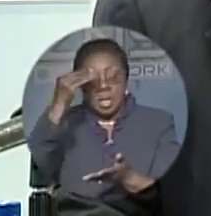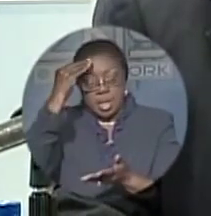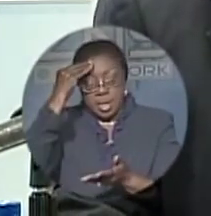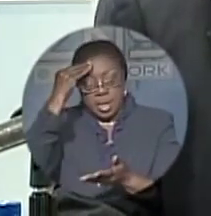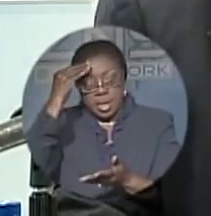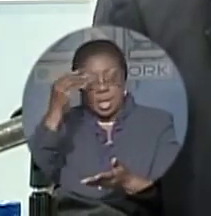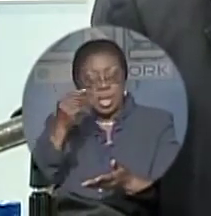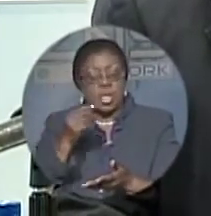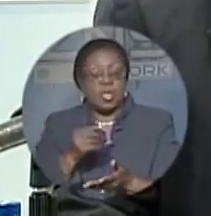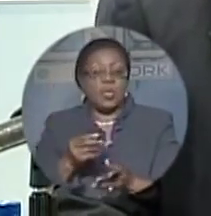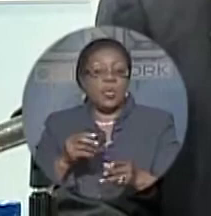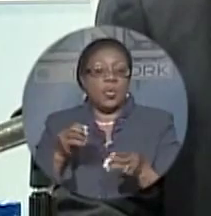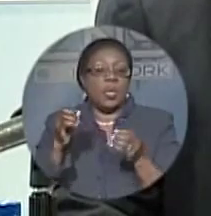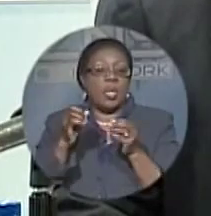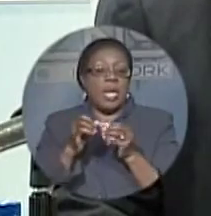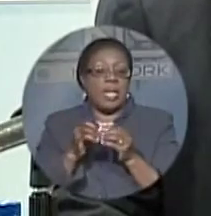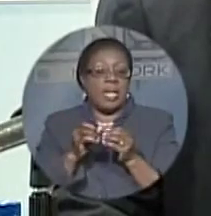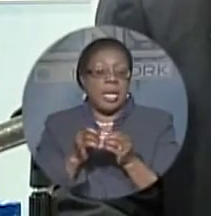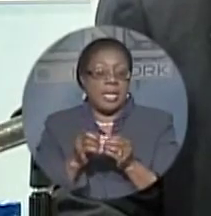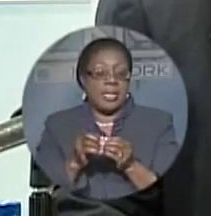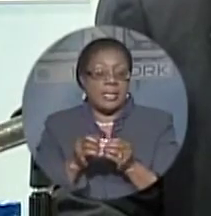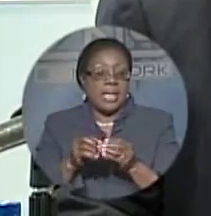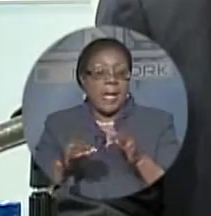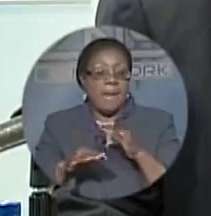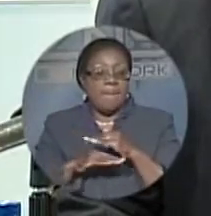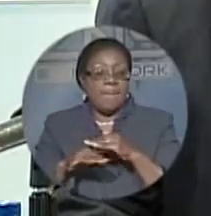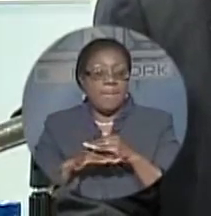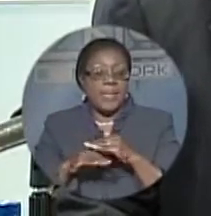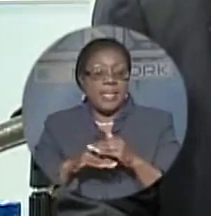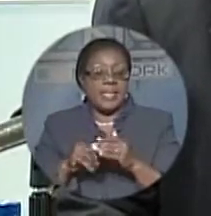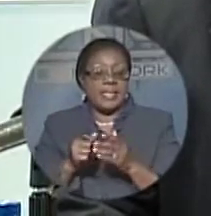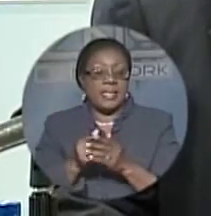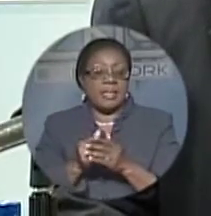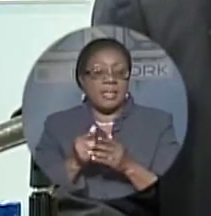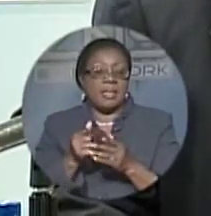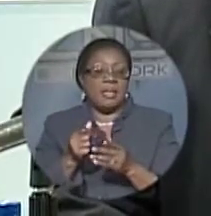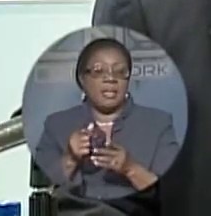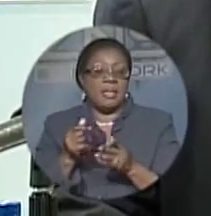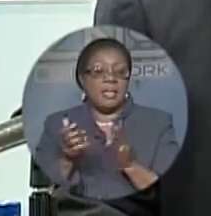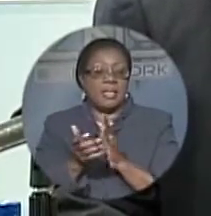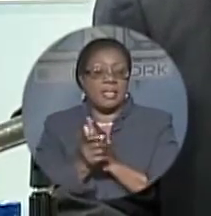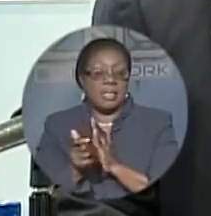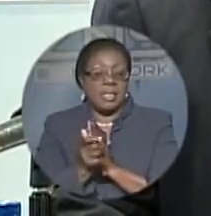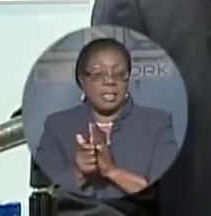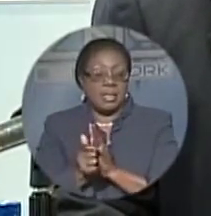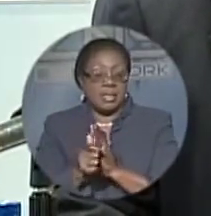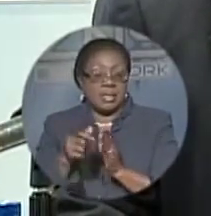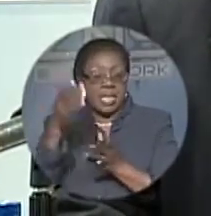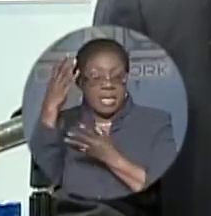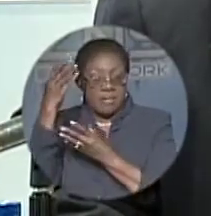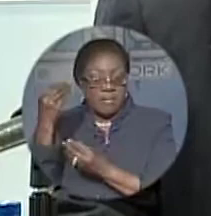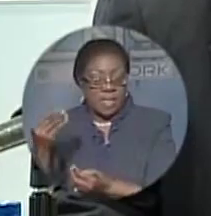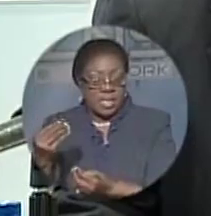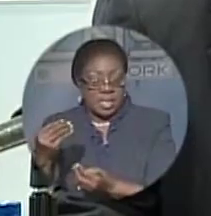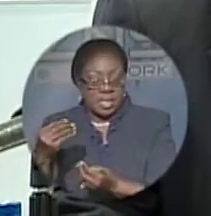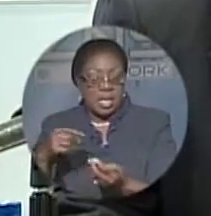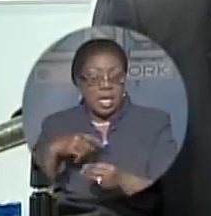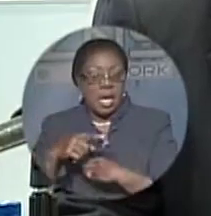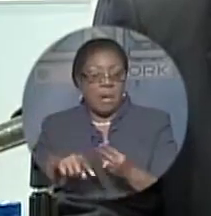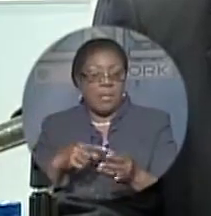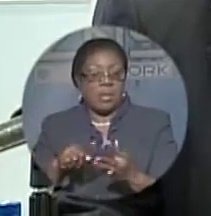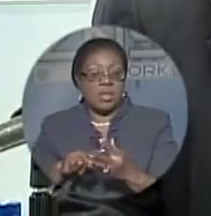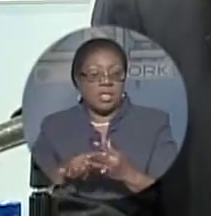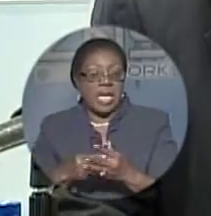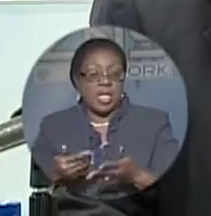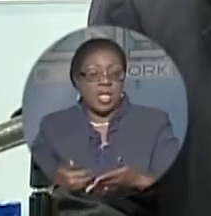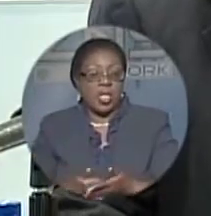terminology, theories, and concepts common to the study of ethics. They explore their own ethical